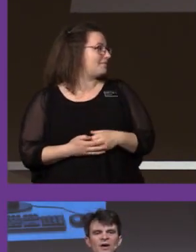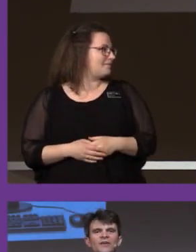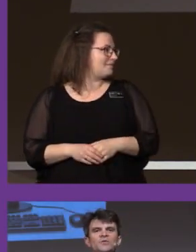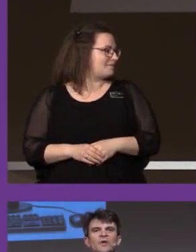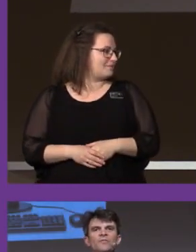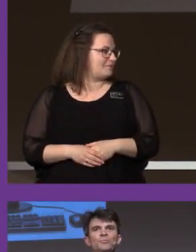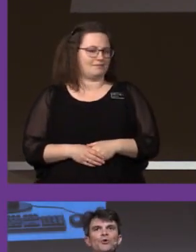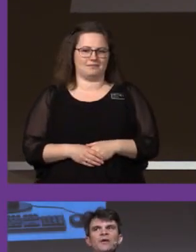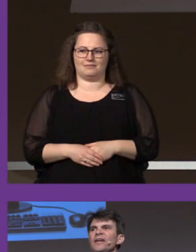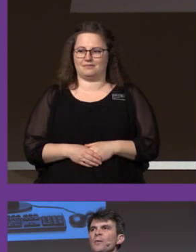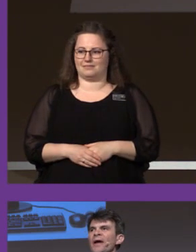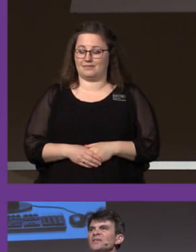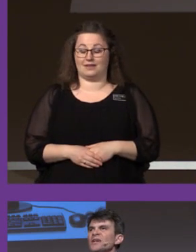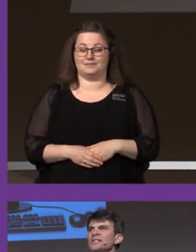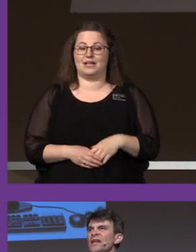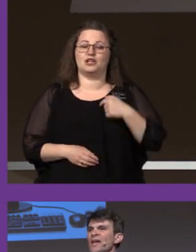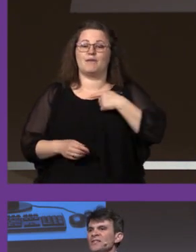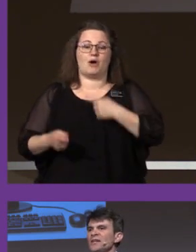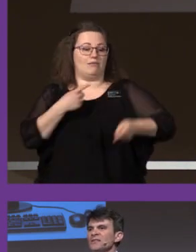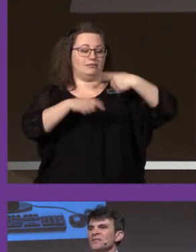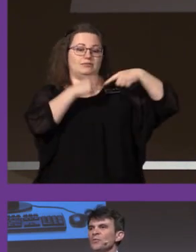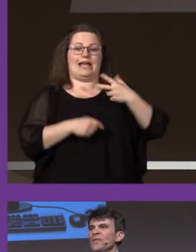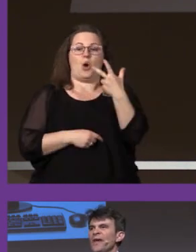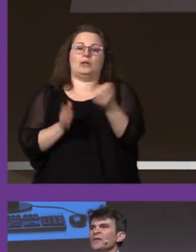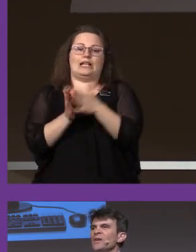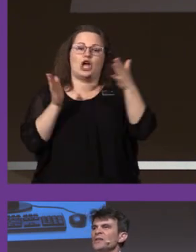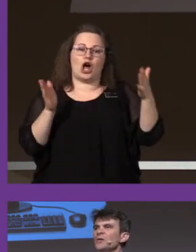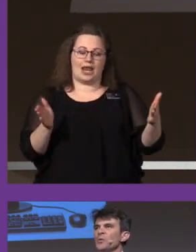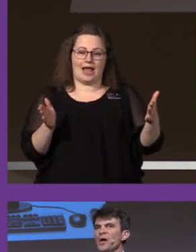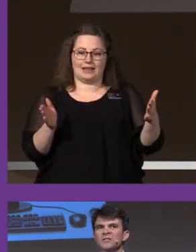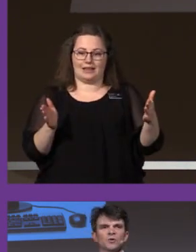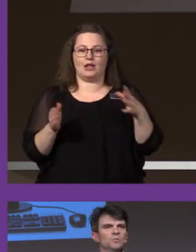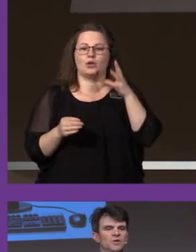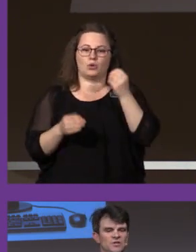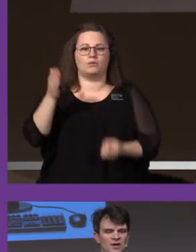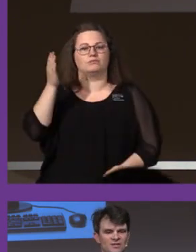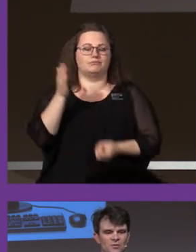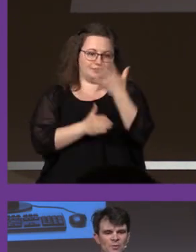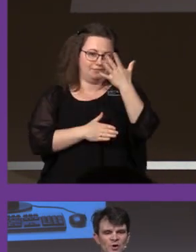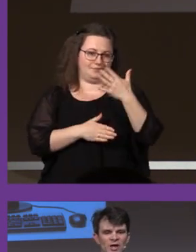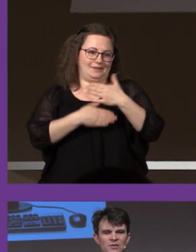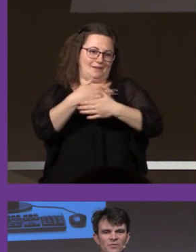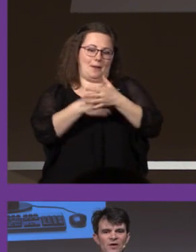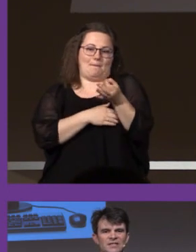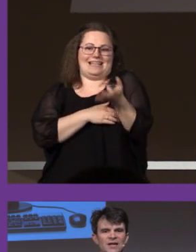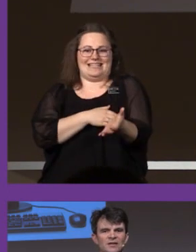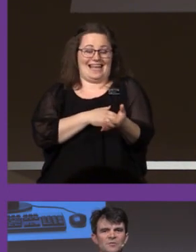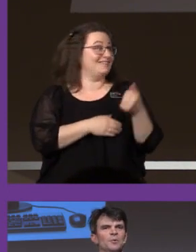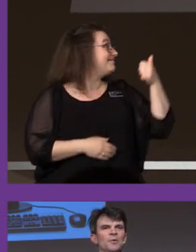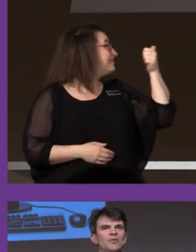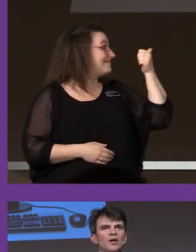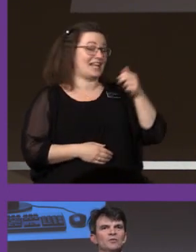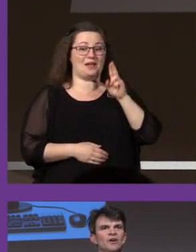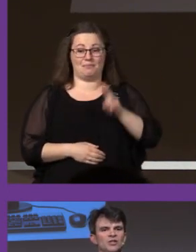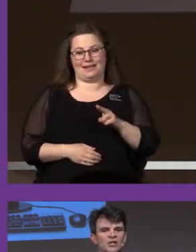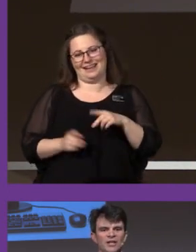So I just want to briefly go back to the 1980s with the advent of the personal computer. So what we've got here is a very standard,